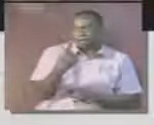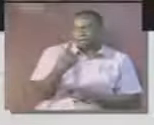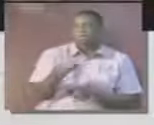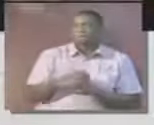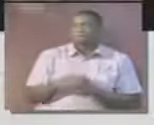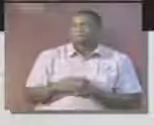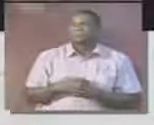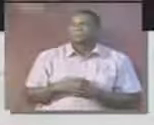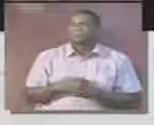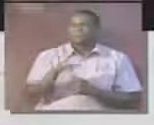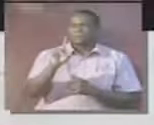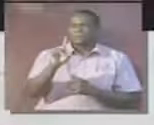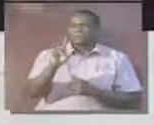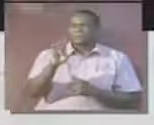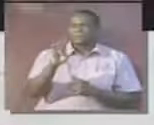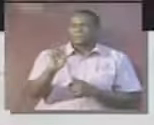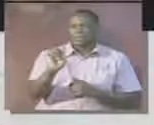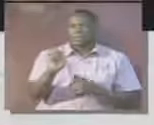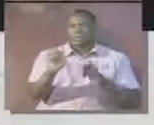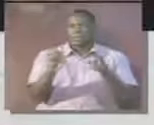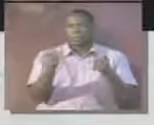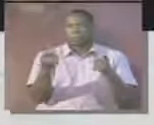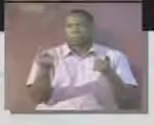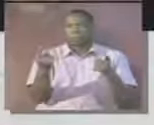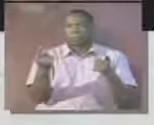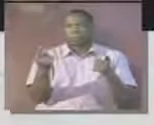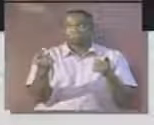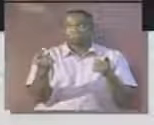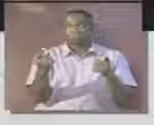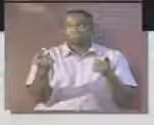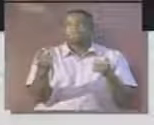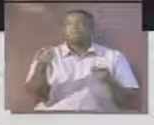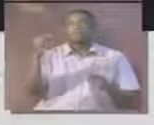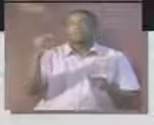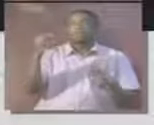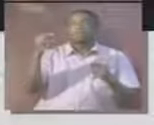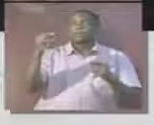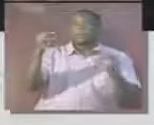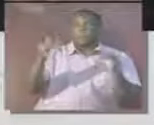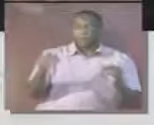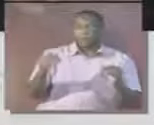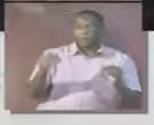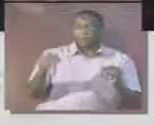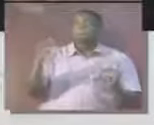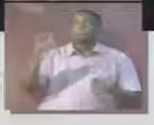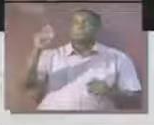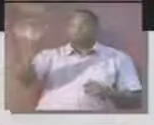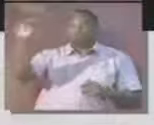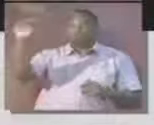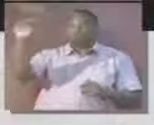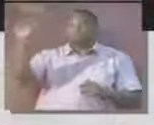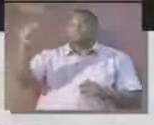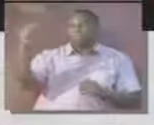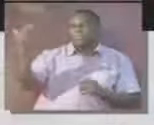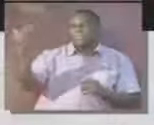11 persons, and at Tobago, 13 persons requiring step-down care.